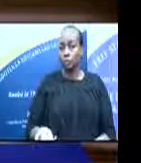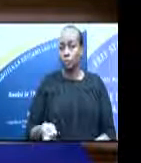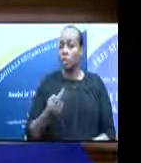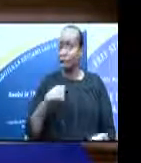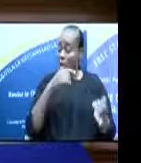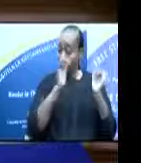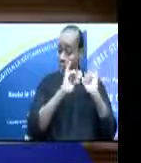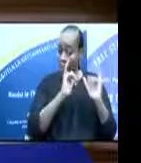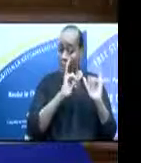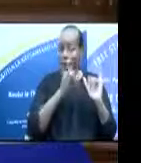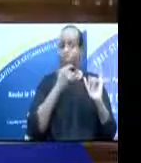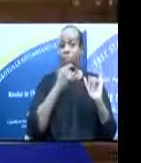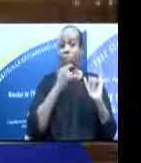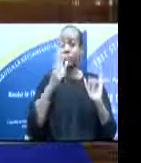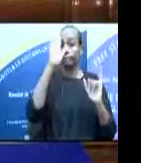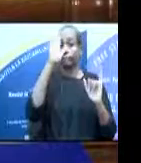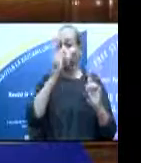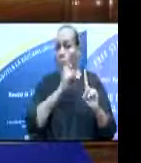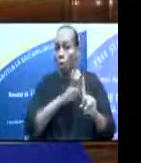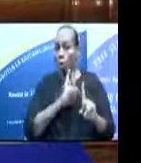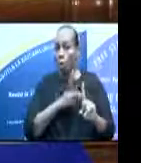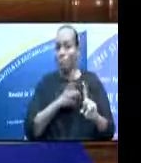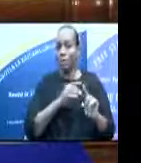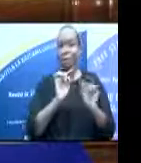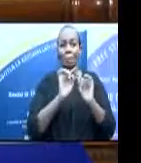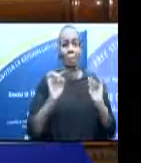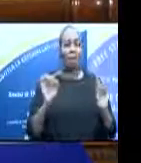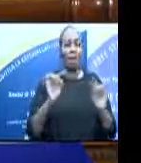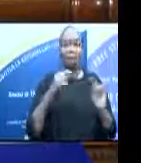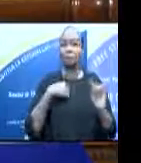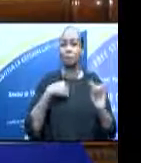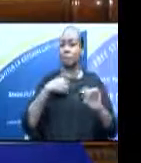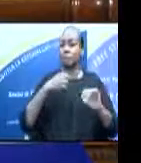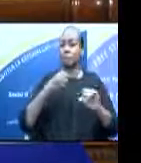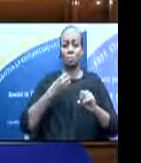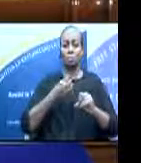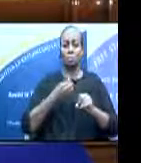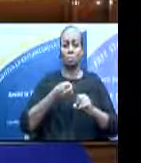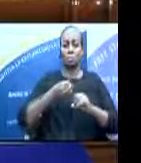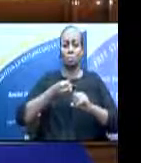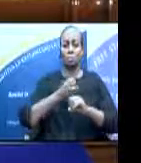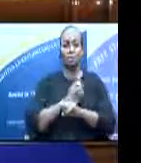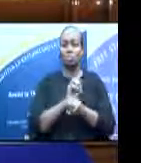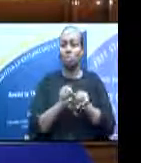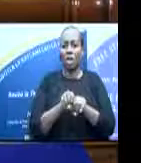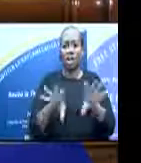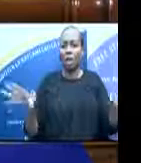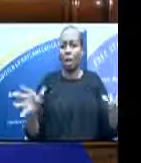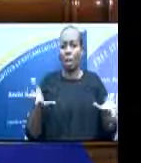still waiting for you to raise a point of order, but you made a generalized statement.